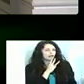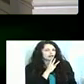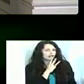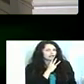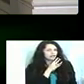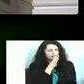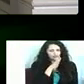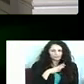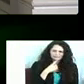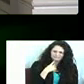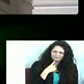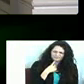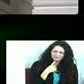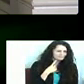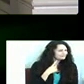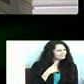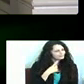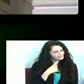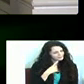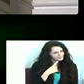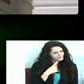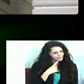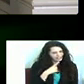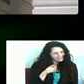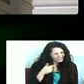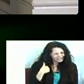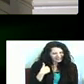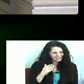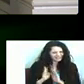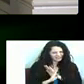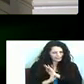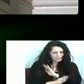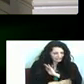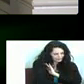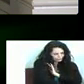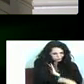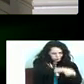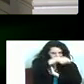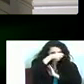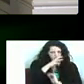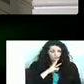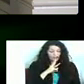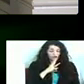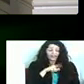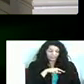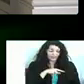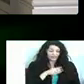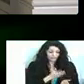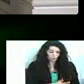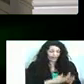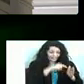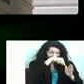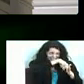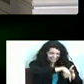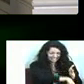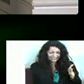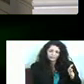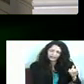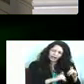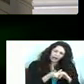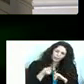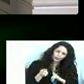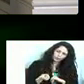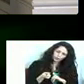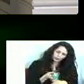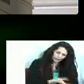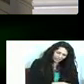The woman said, "Sir, you don't even have a bucket to draw with, and this well is deep. So how are you going